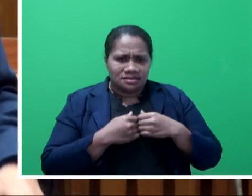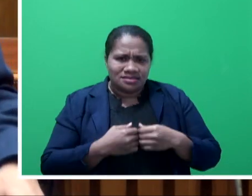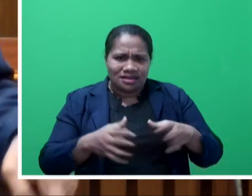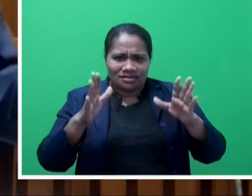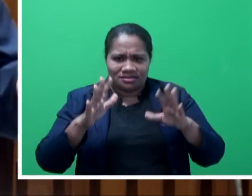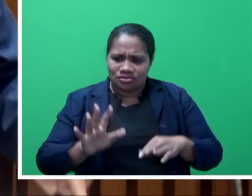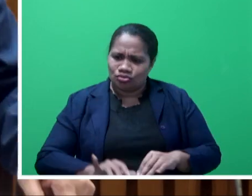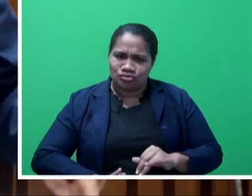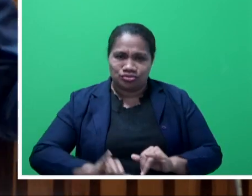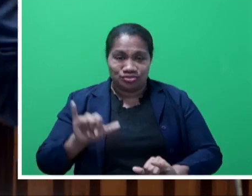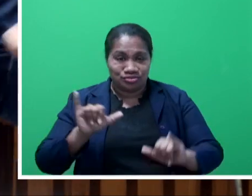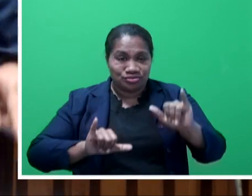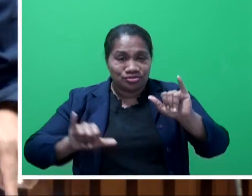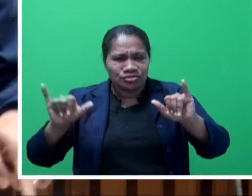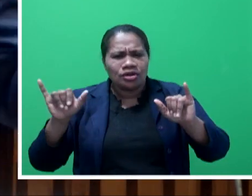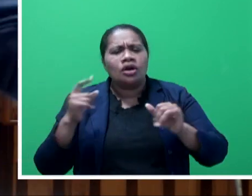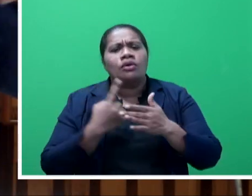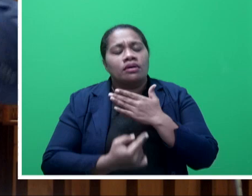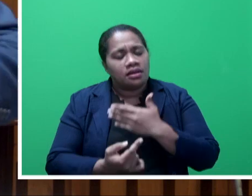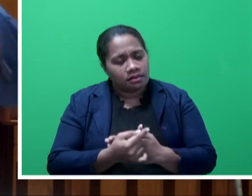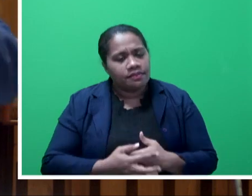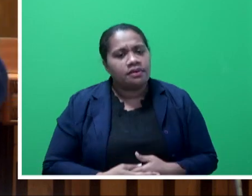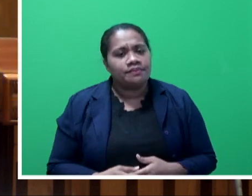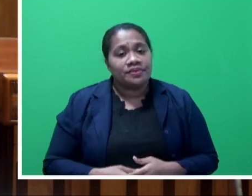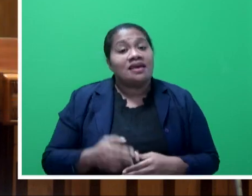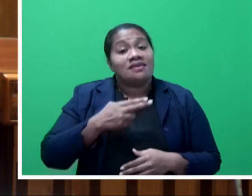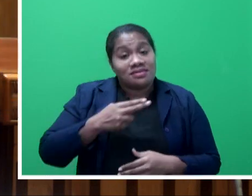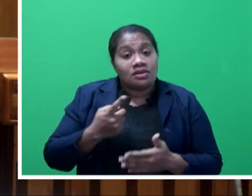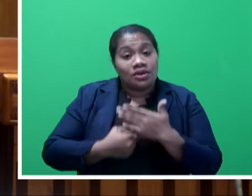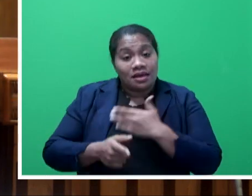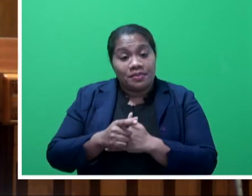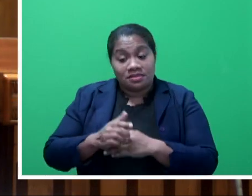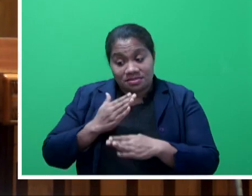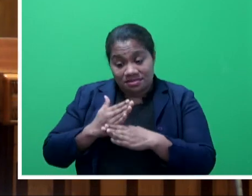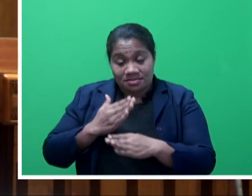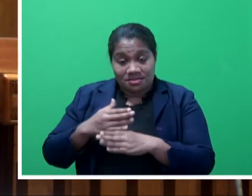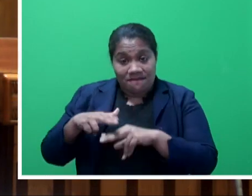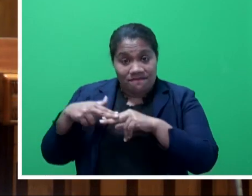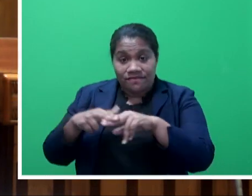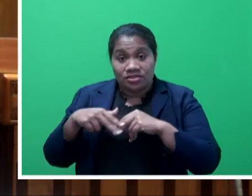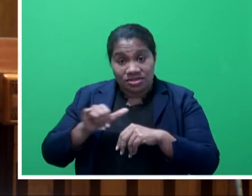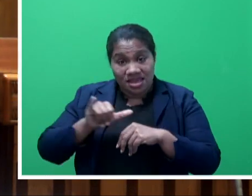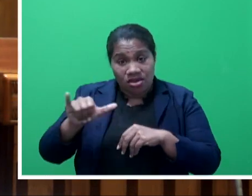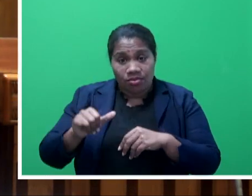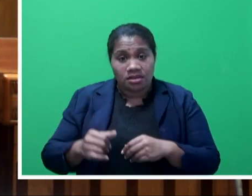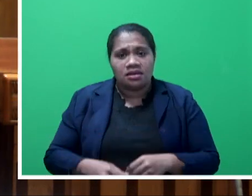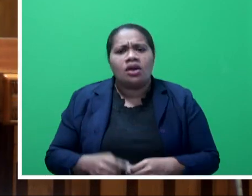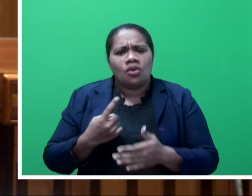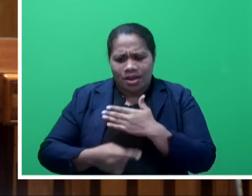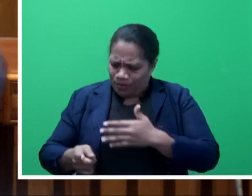flights, then obviously the capacity of Fiji Airways to repay the loans is